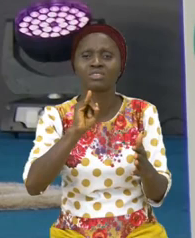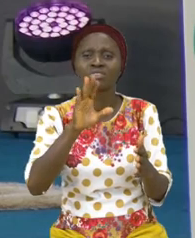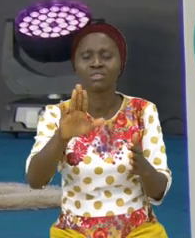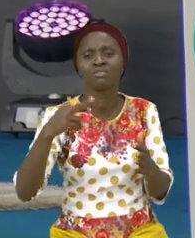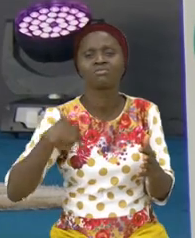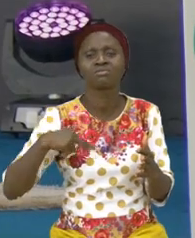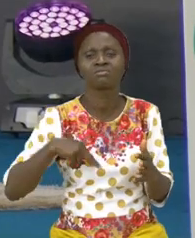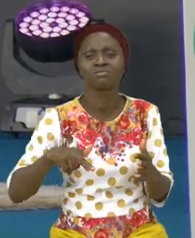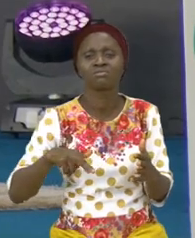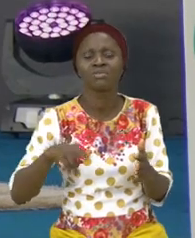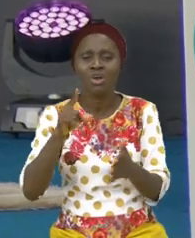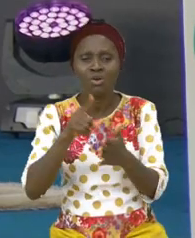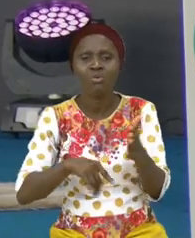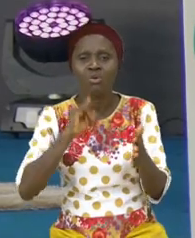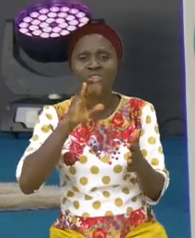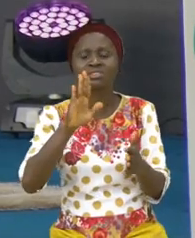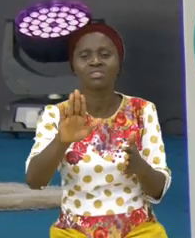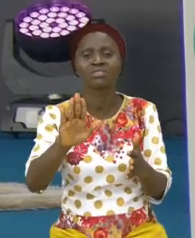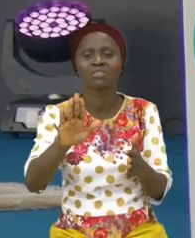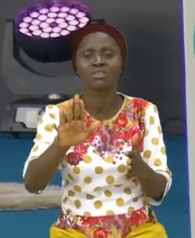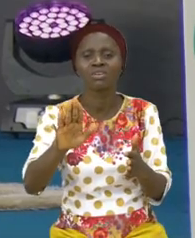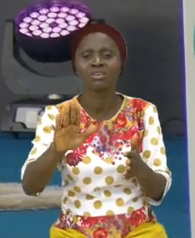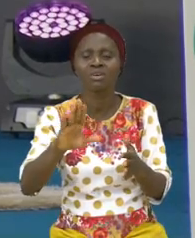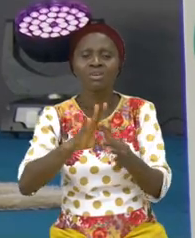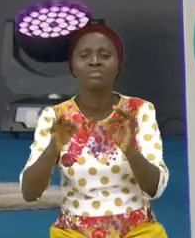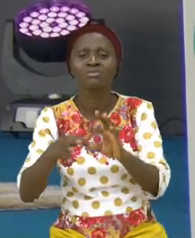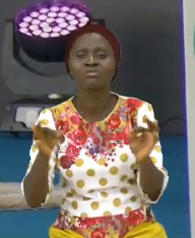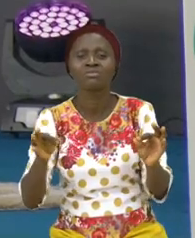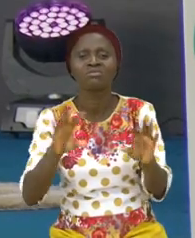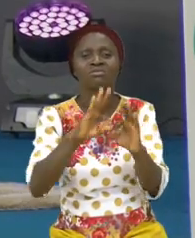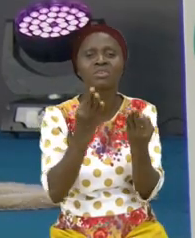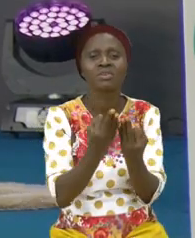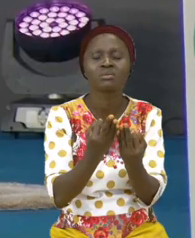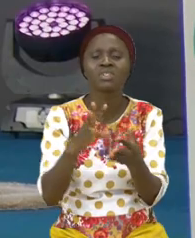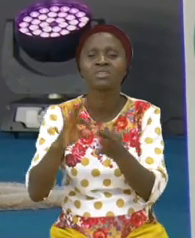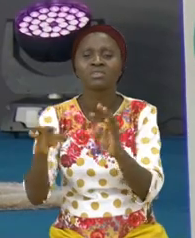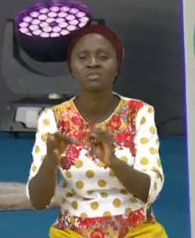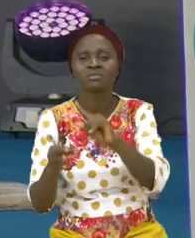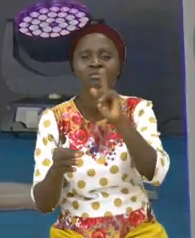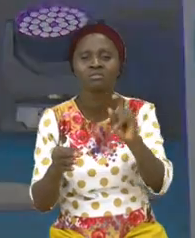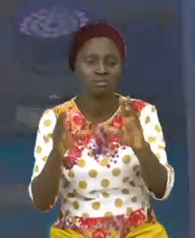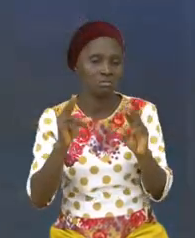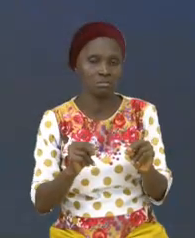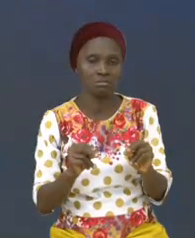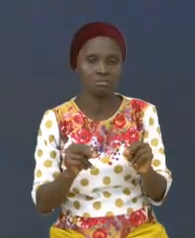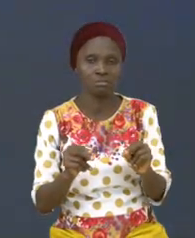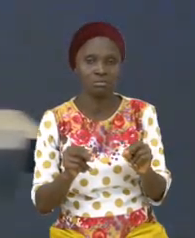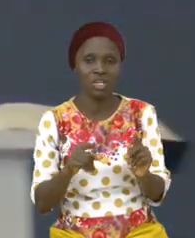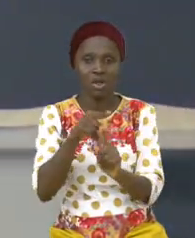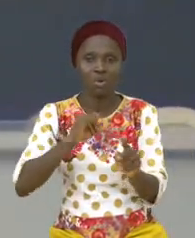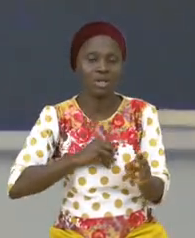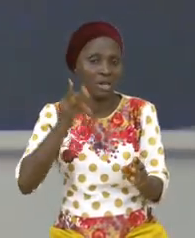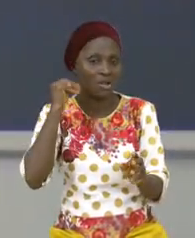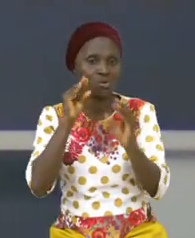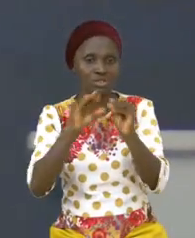your background? He will not ask you. After all, when I was teaching in the school and the students came